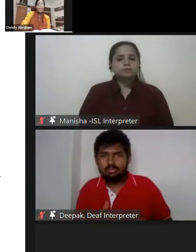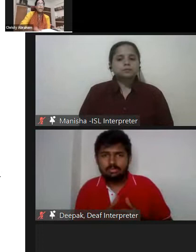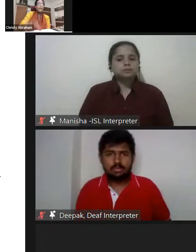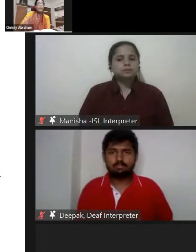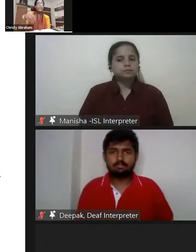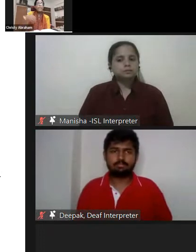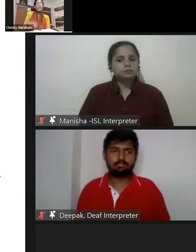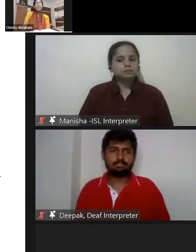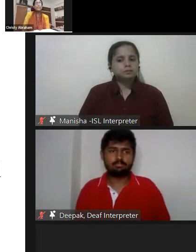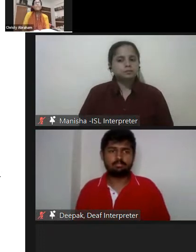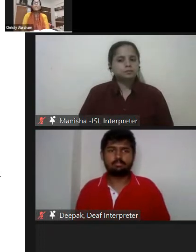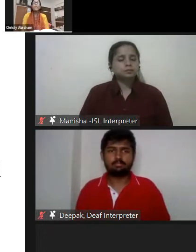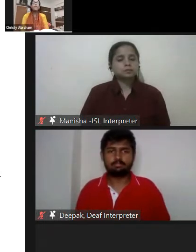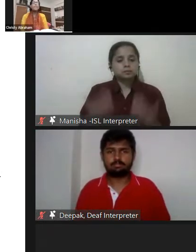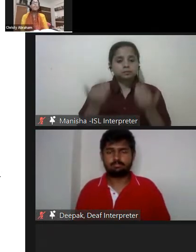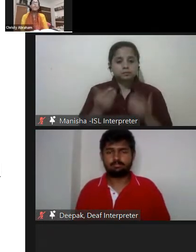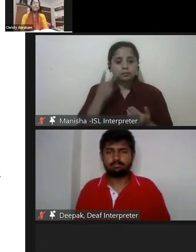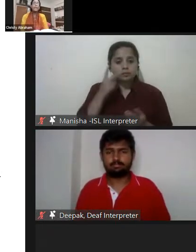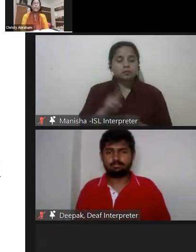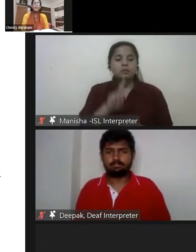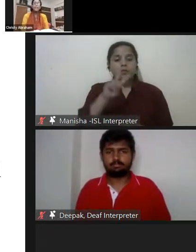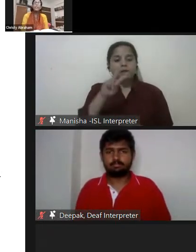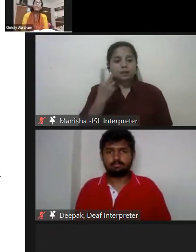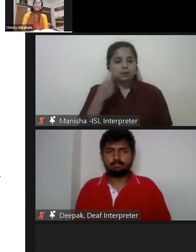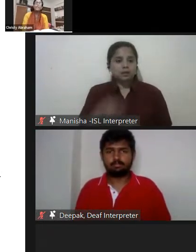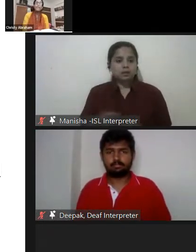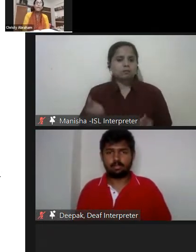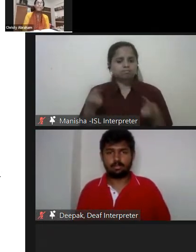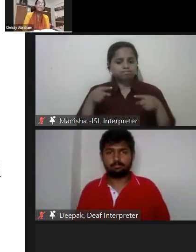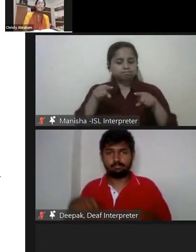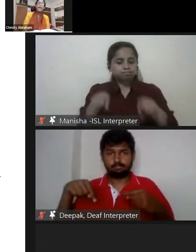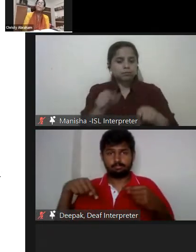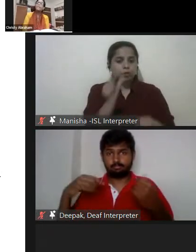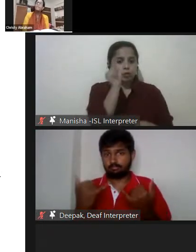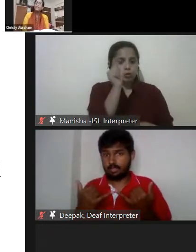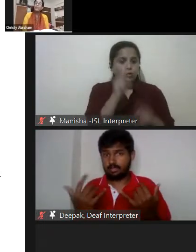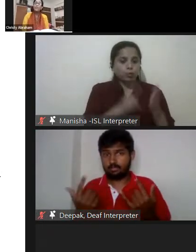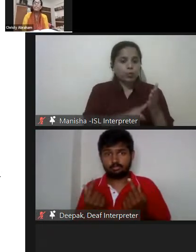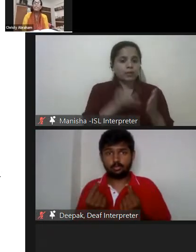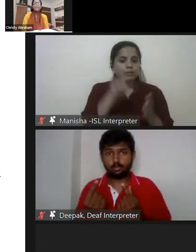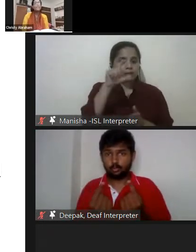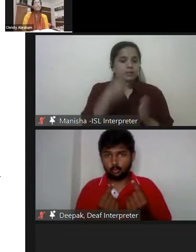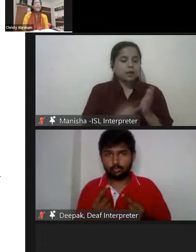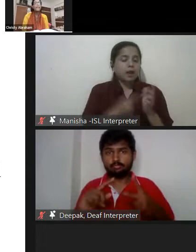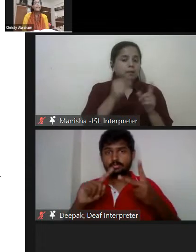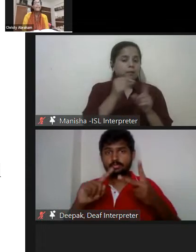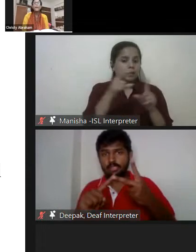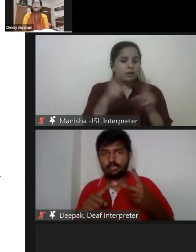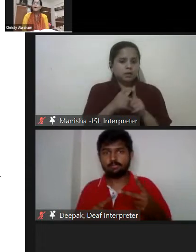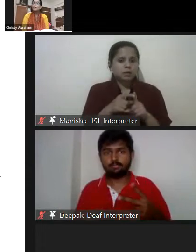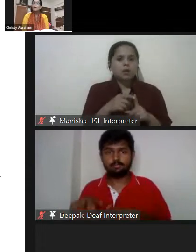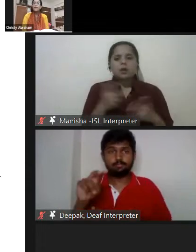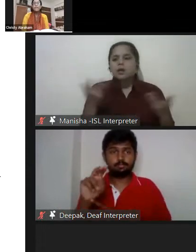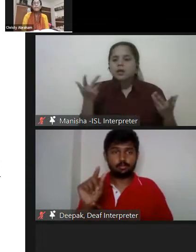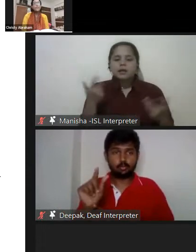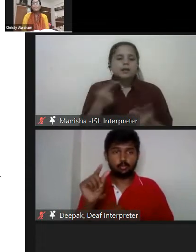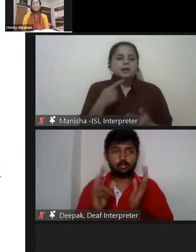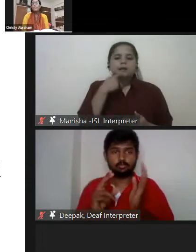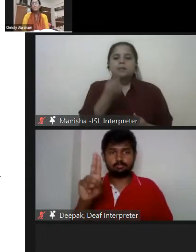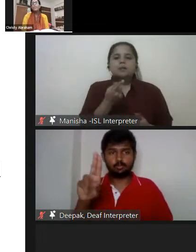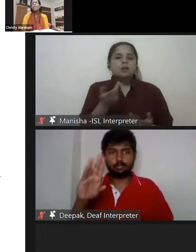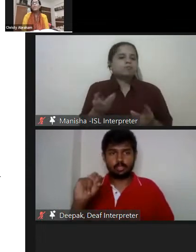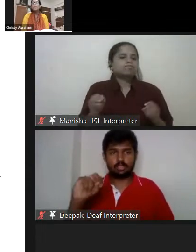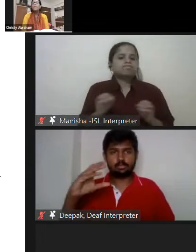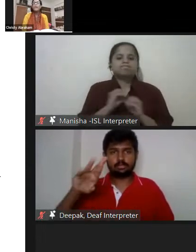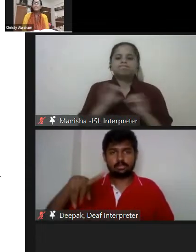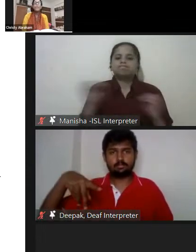Yeah. Coming to the second question on alignment with UNCRPD, unfortunately or sadly, there is no